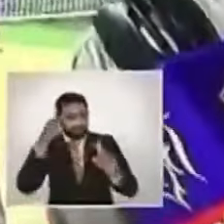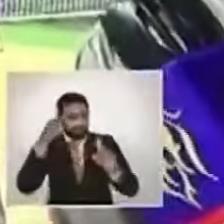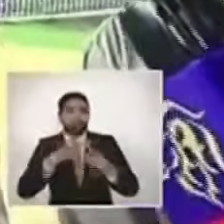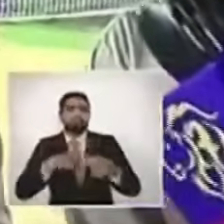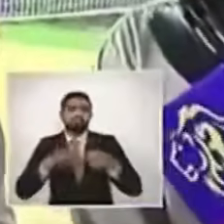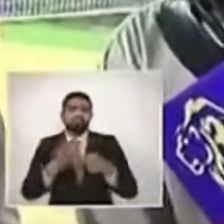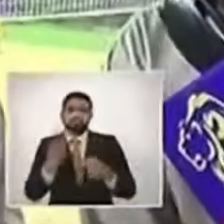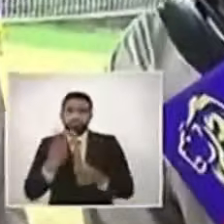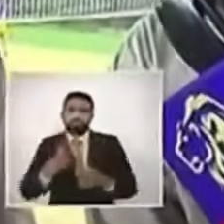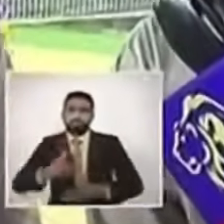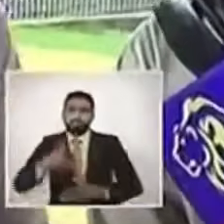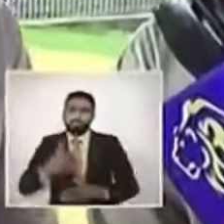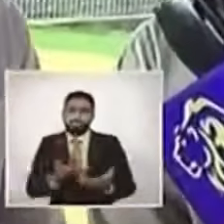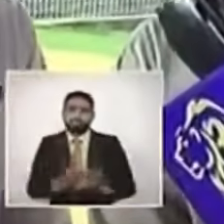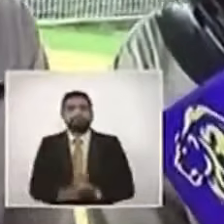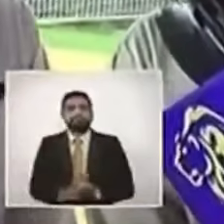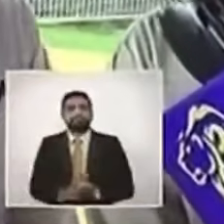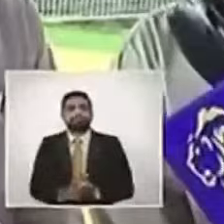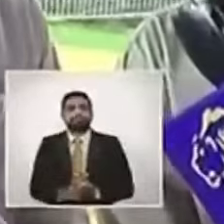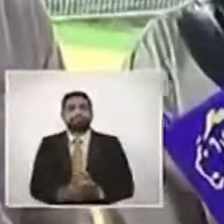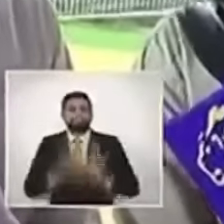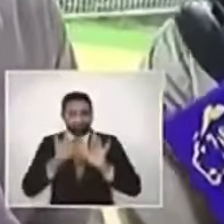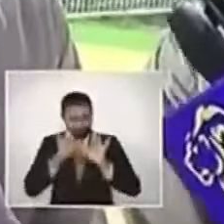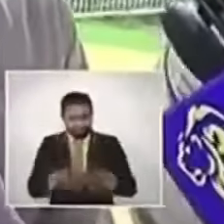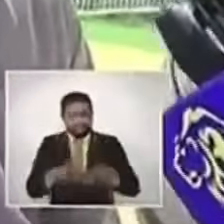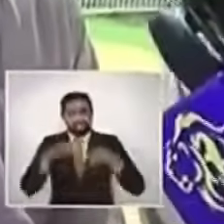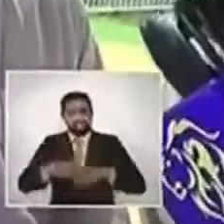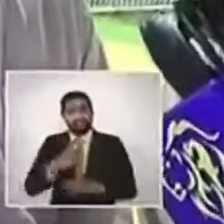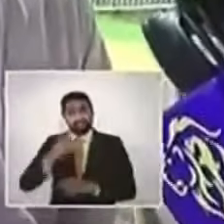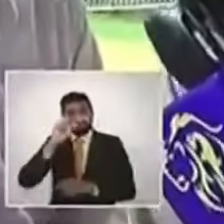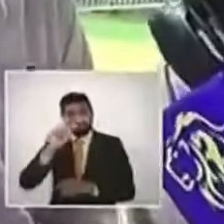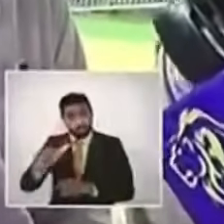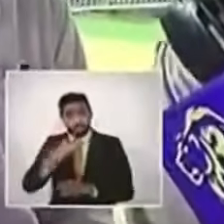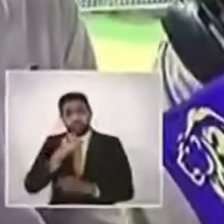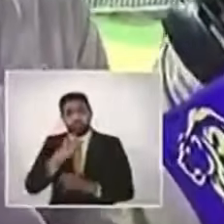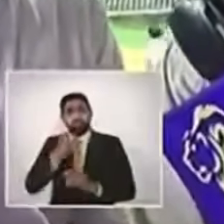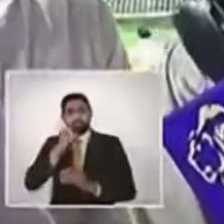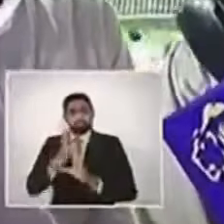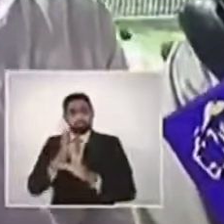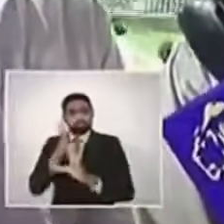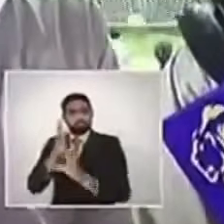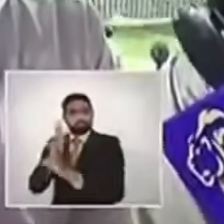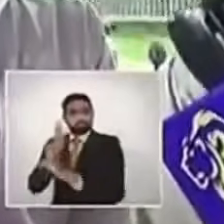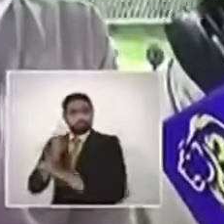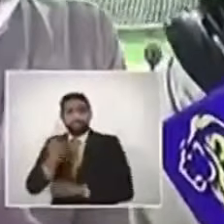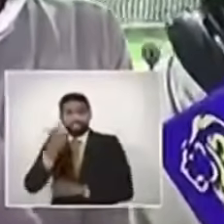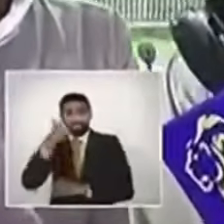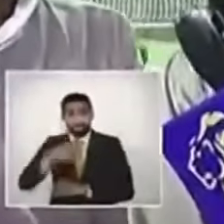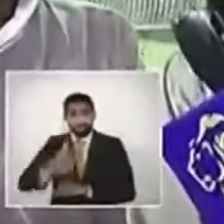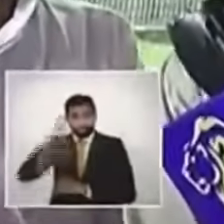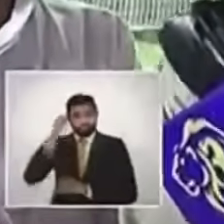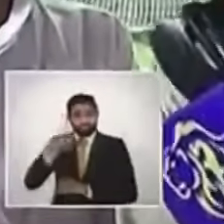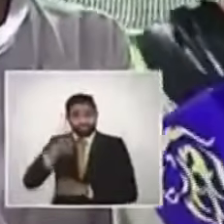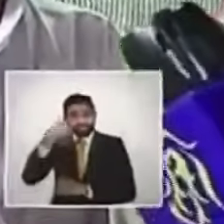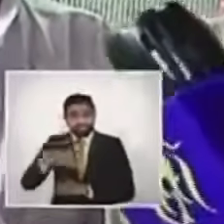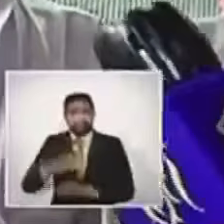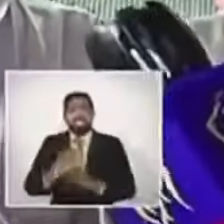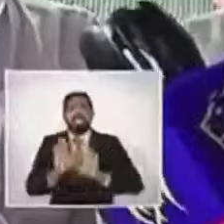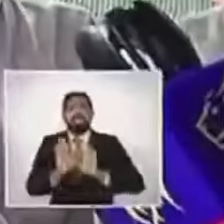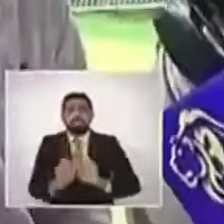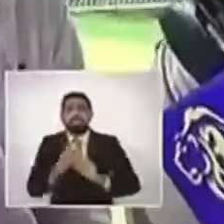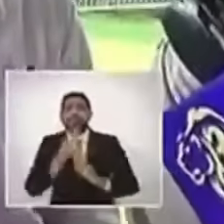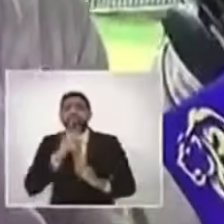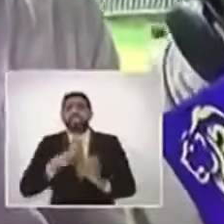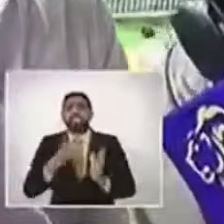Against a backdrop where long queues are seen across the country at filling stations, Minister of Energy Uday Gammanpilla says that shutting down the